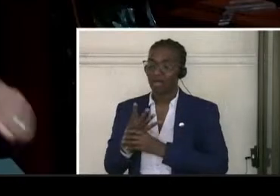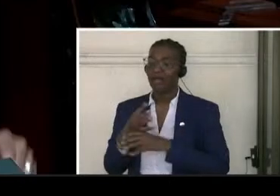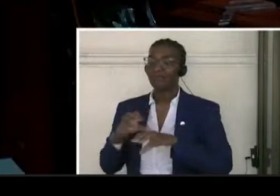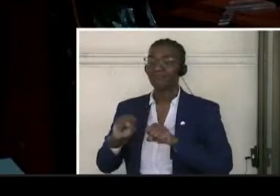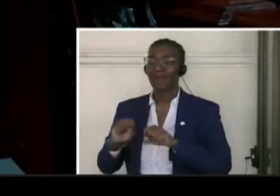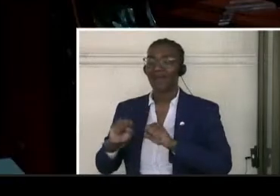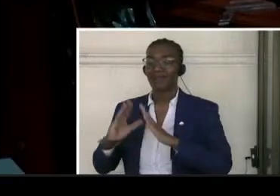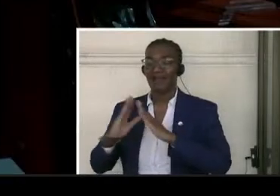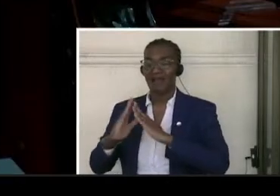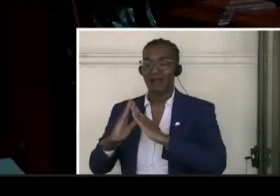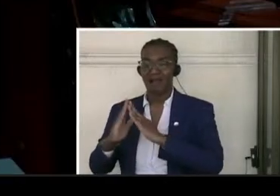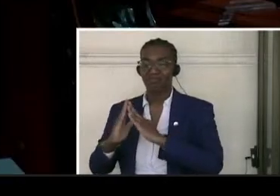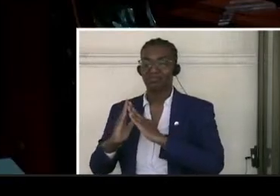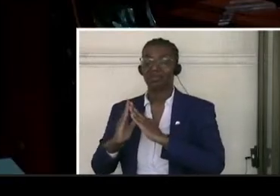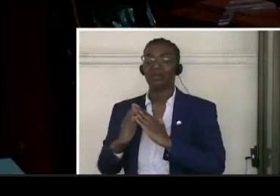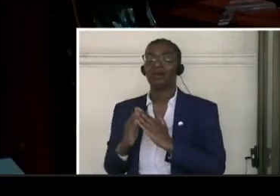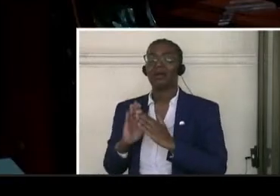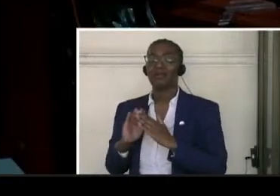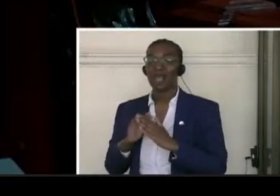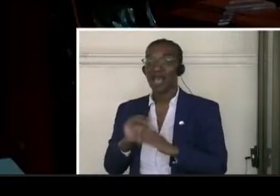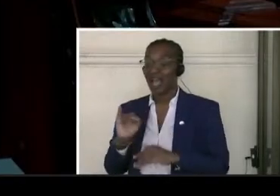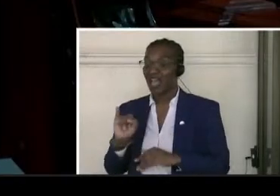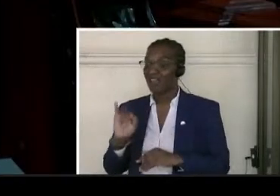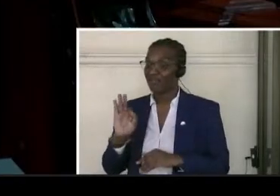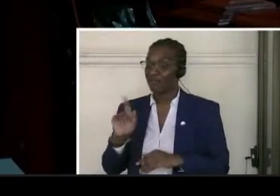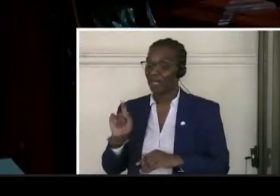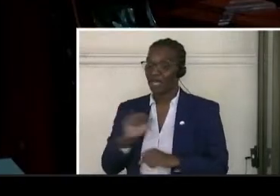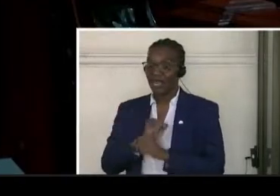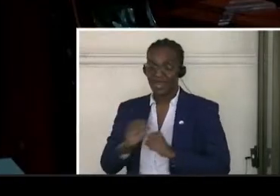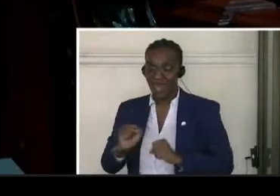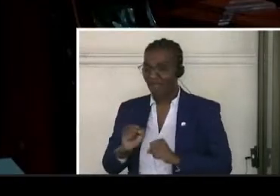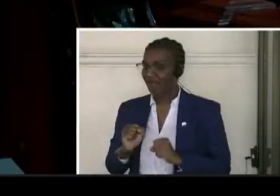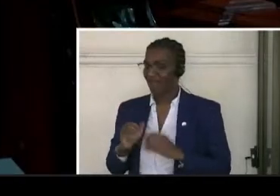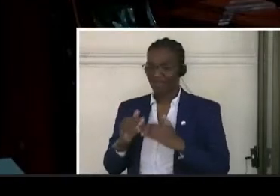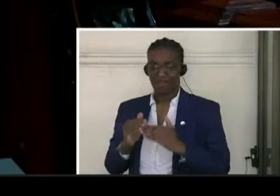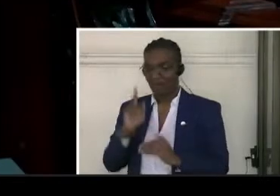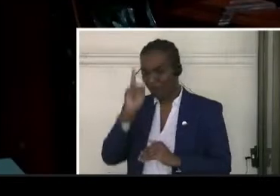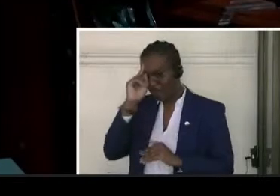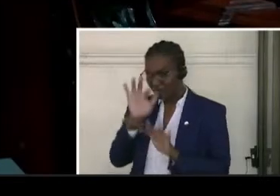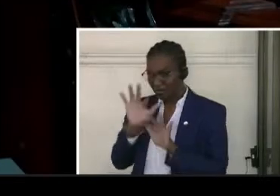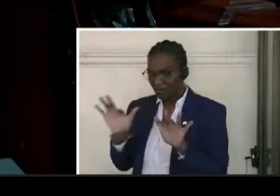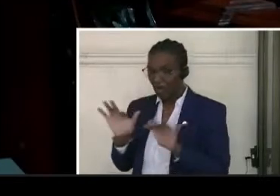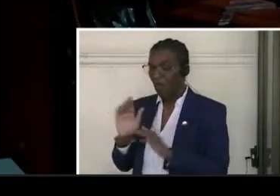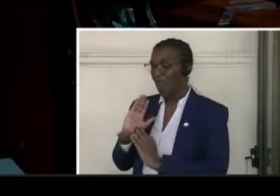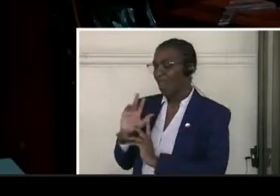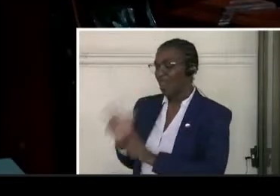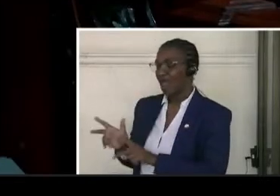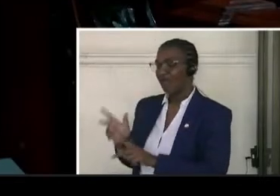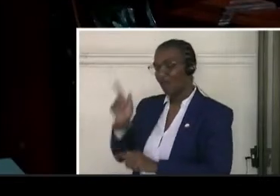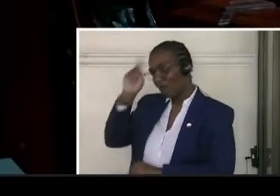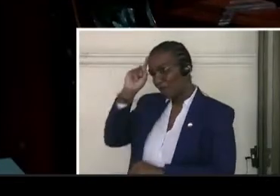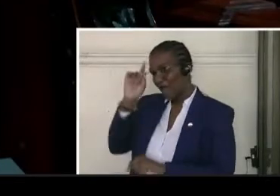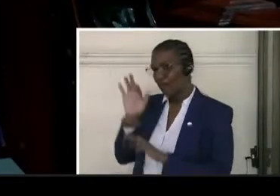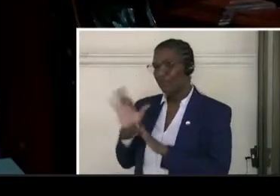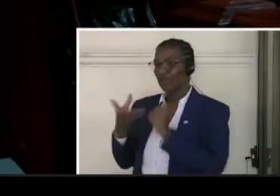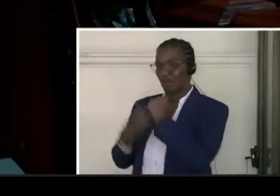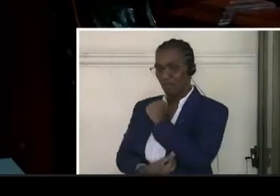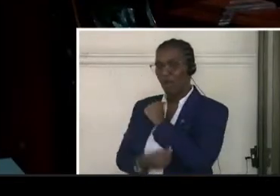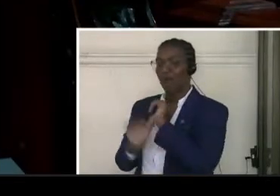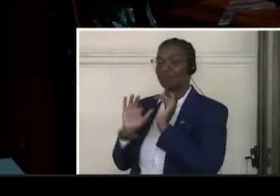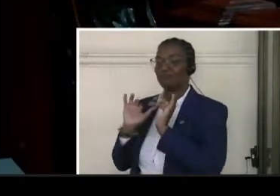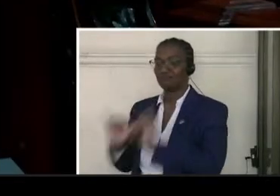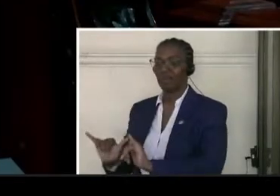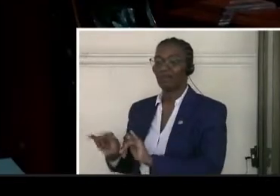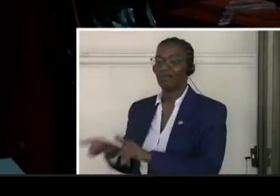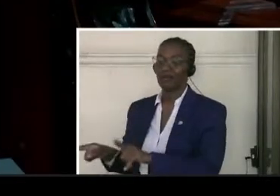houses because of the IFP. IFP never cared about a black man. They wanted to leave a black person under poverty so that they vote for